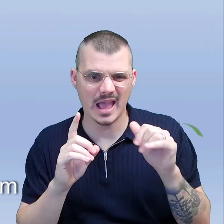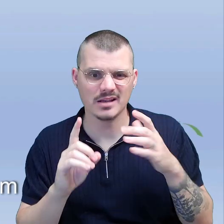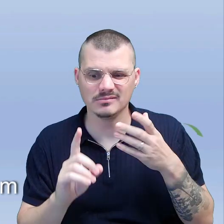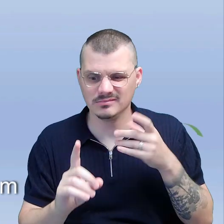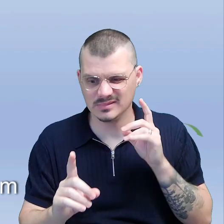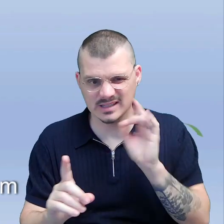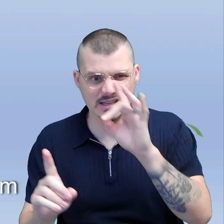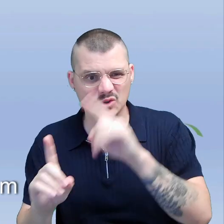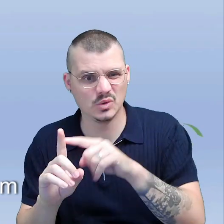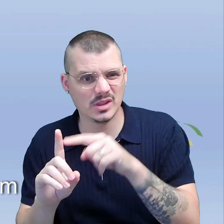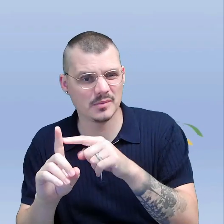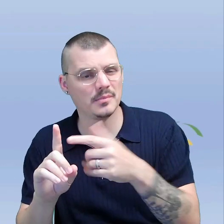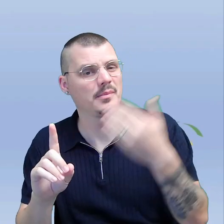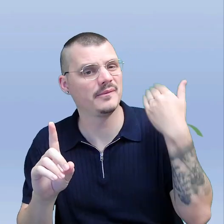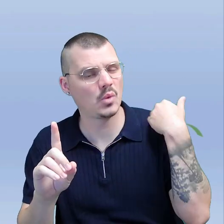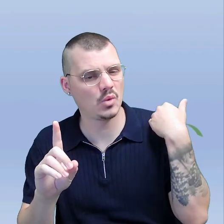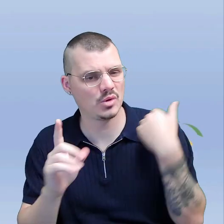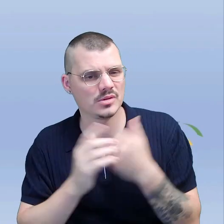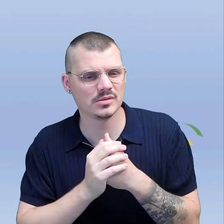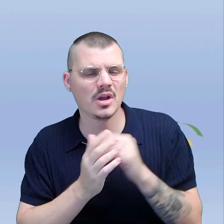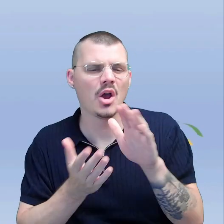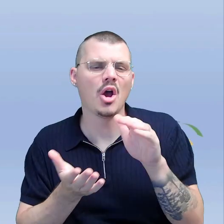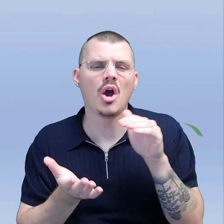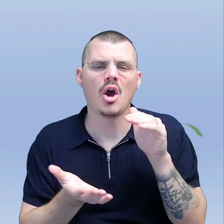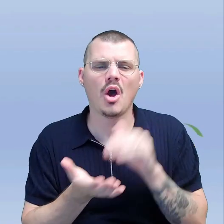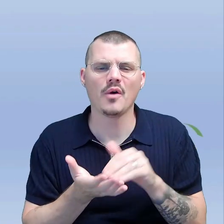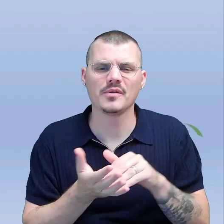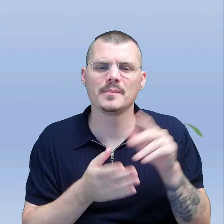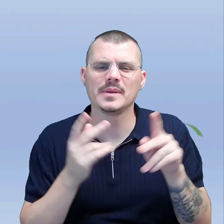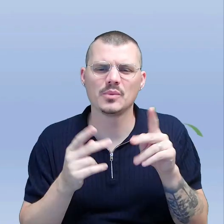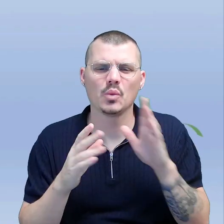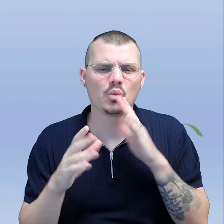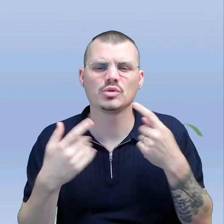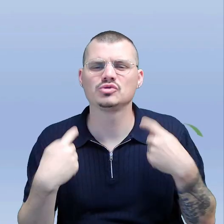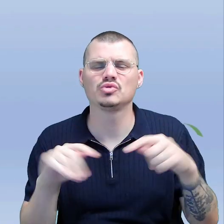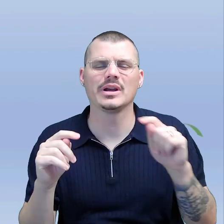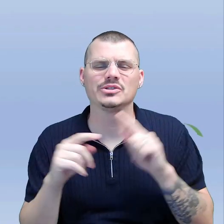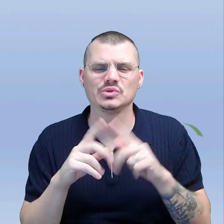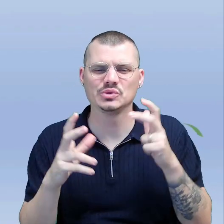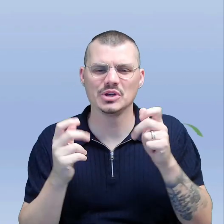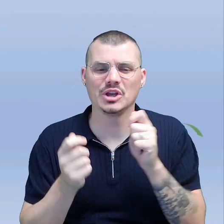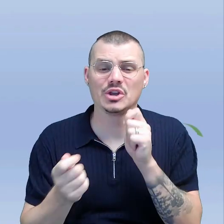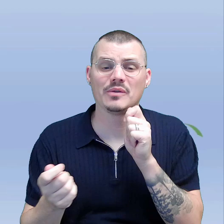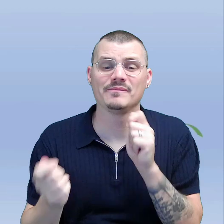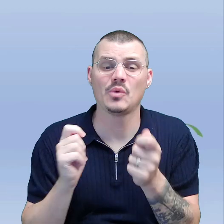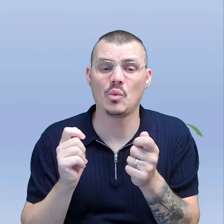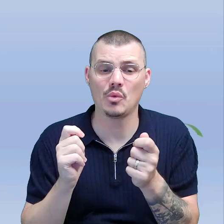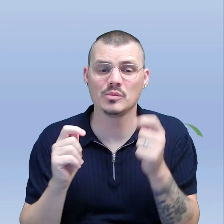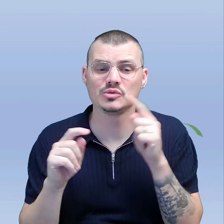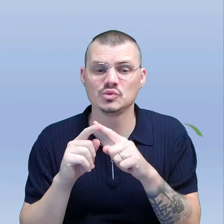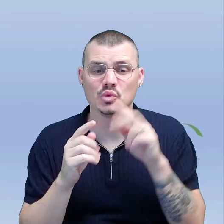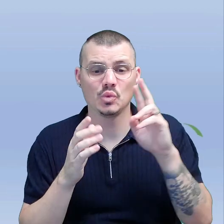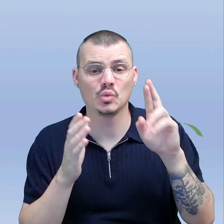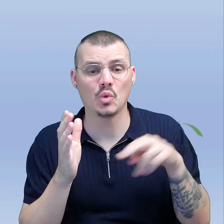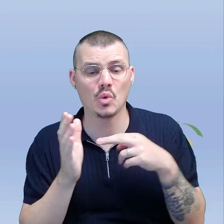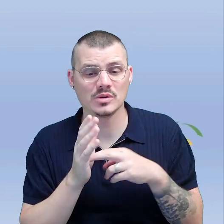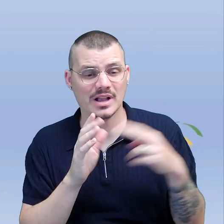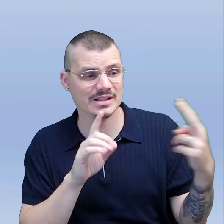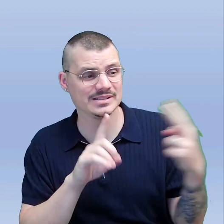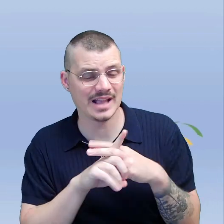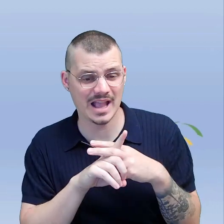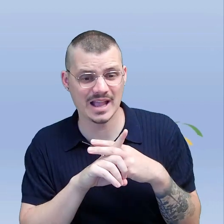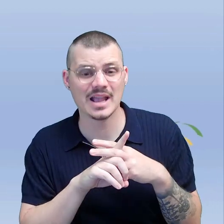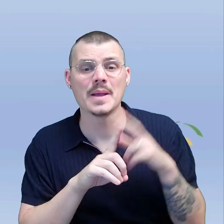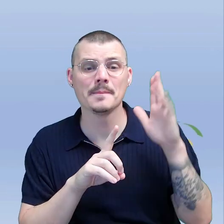something that was perpetrated on them before. Often people will be trying to conform to